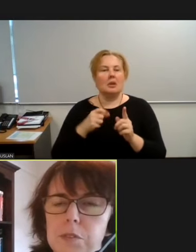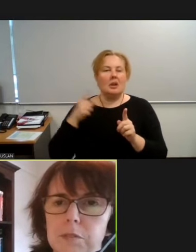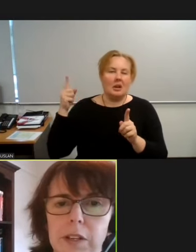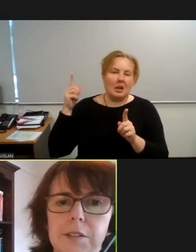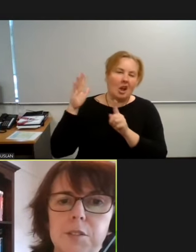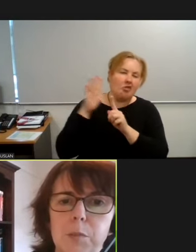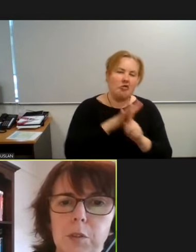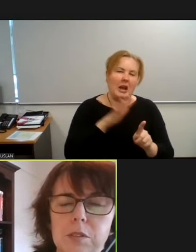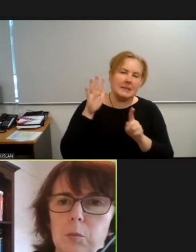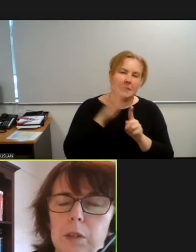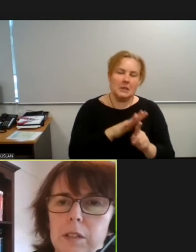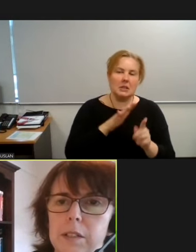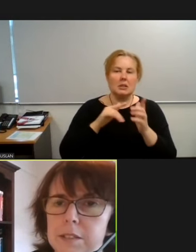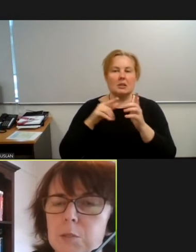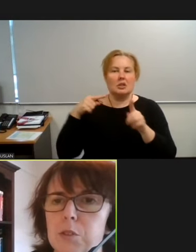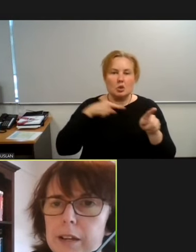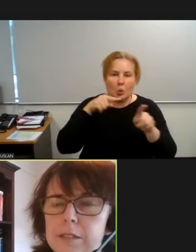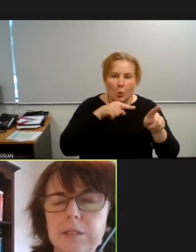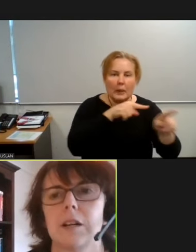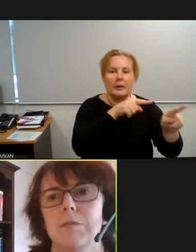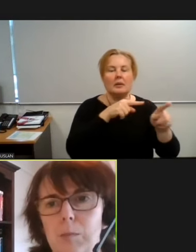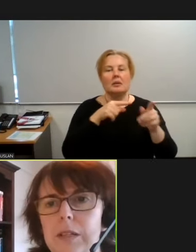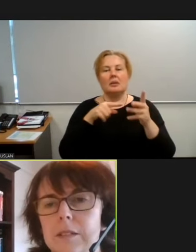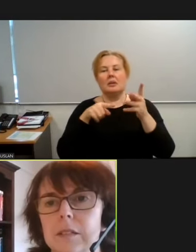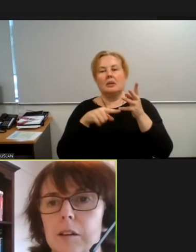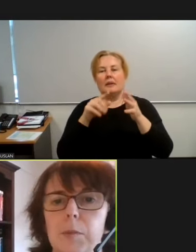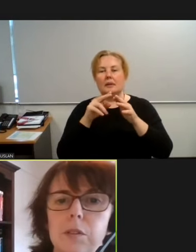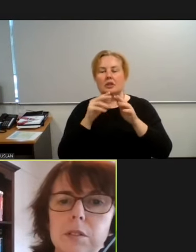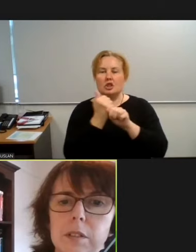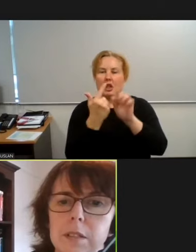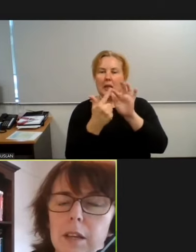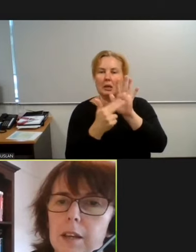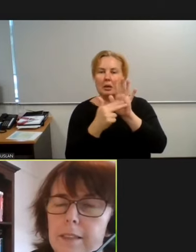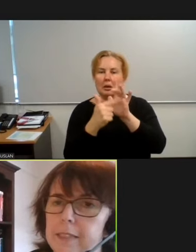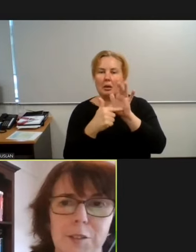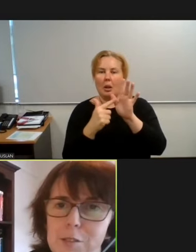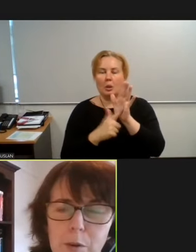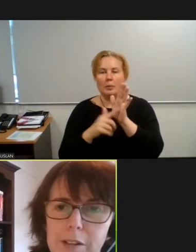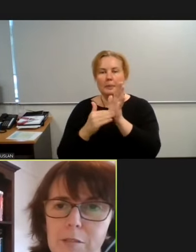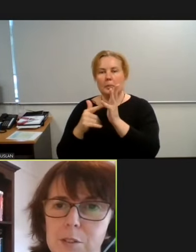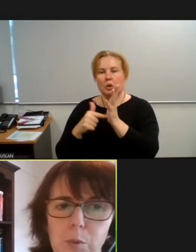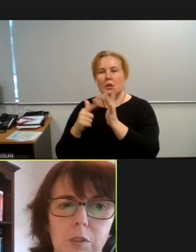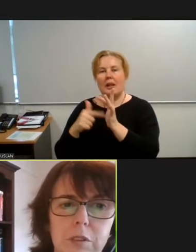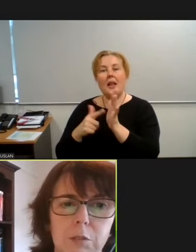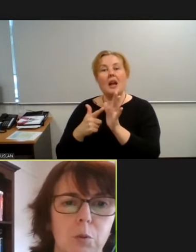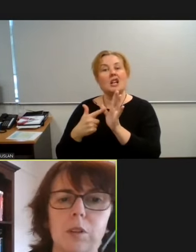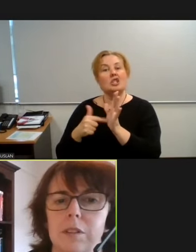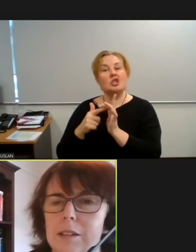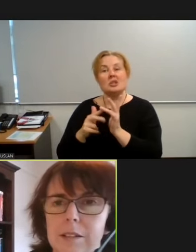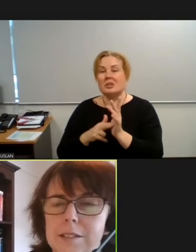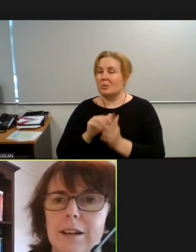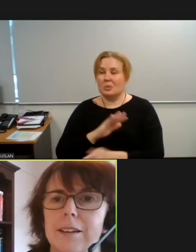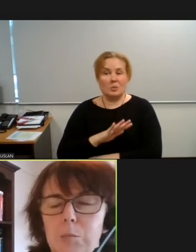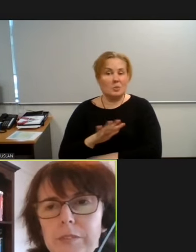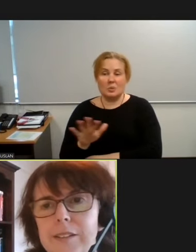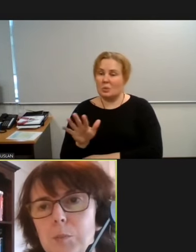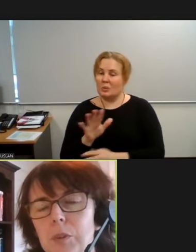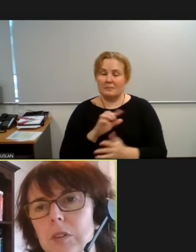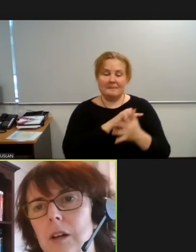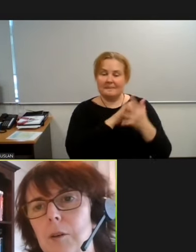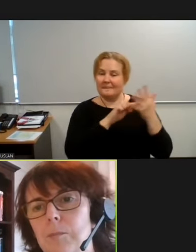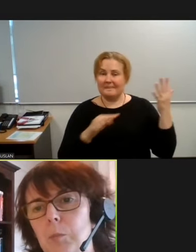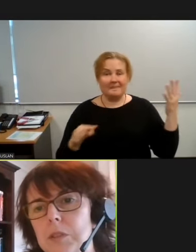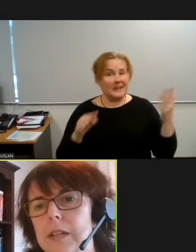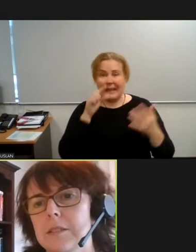all forms of violence and abuse that we're needing to address in our families and in our communities, none of them are inevitable. They're all entirely